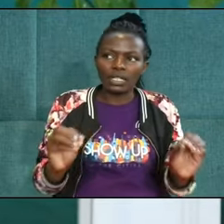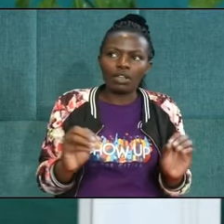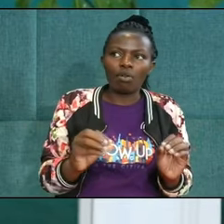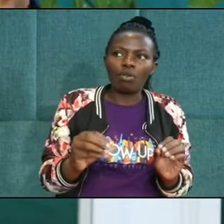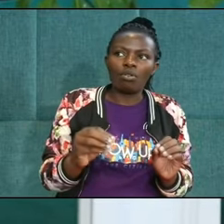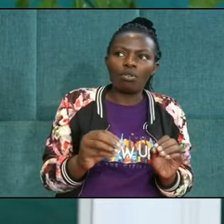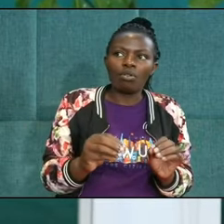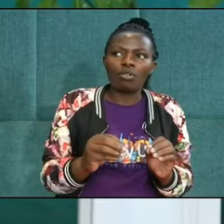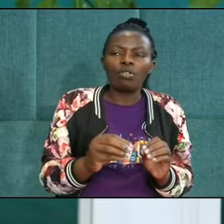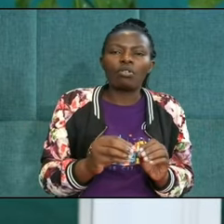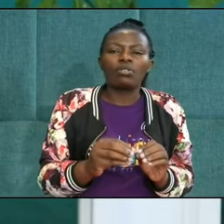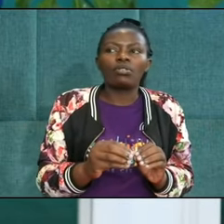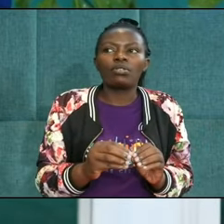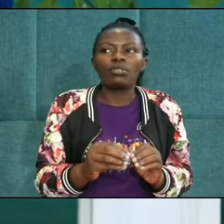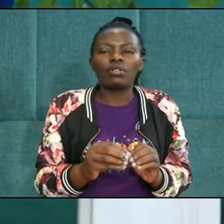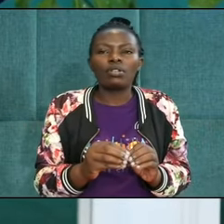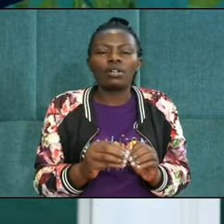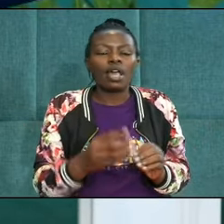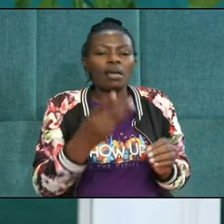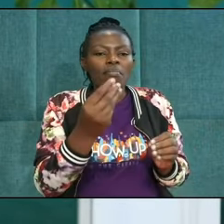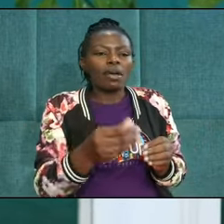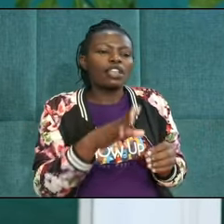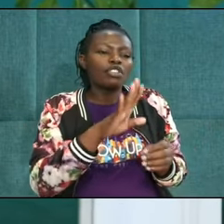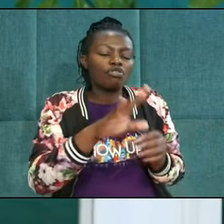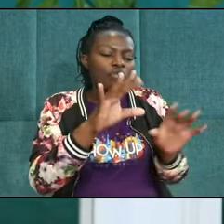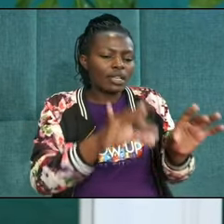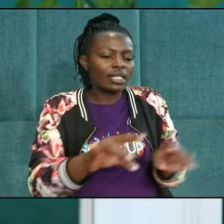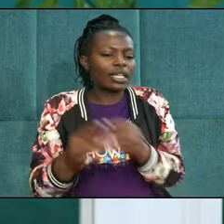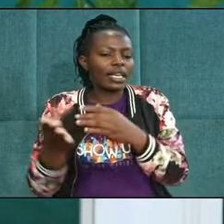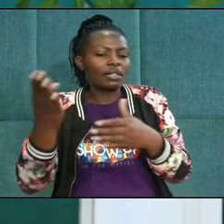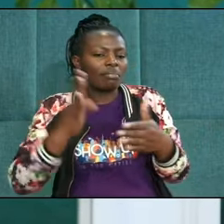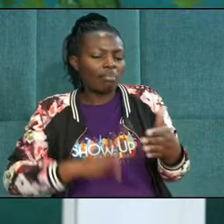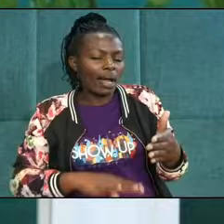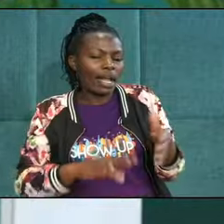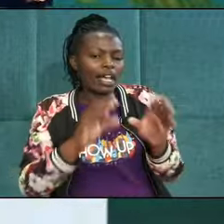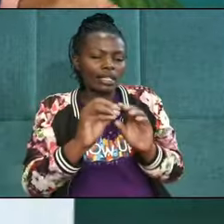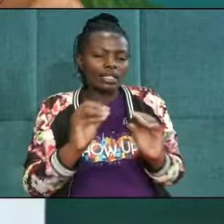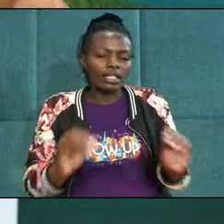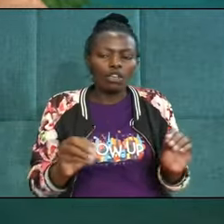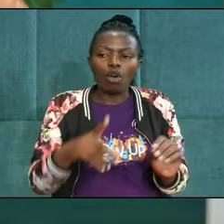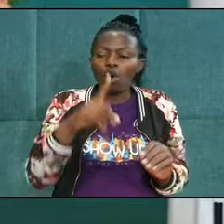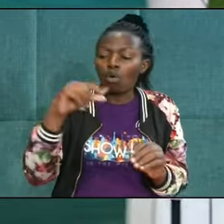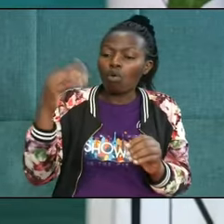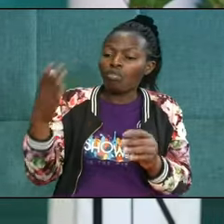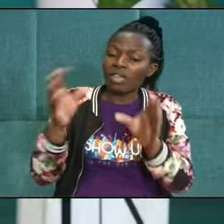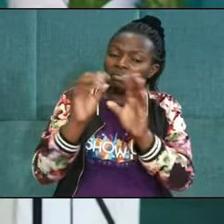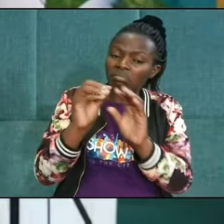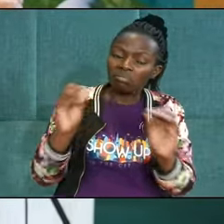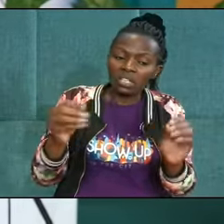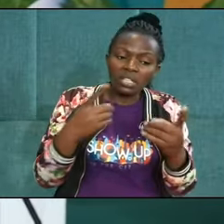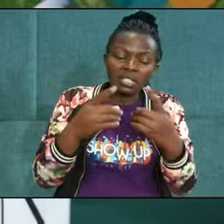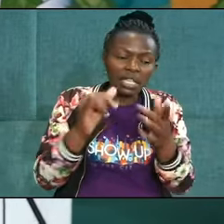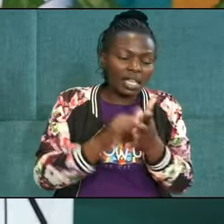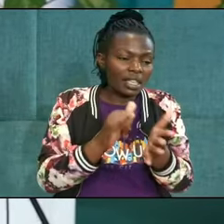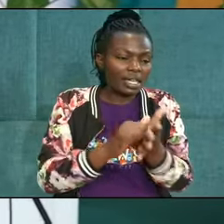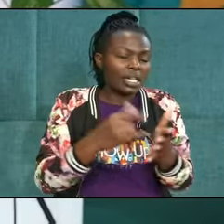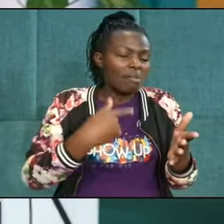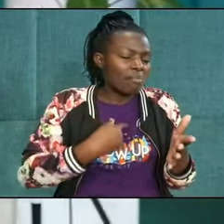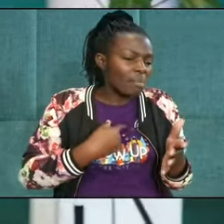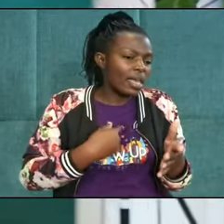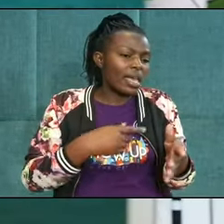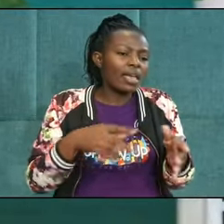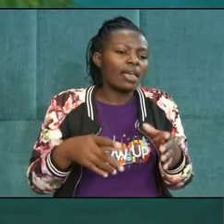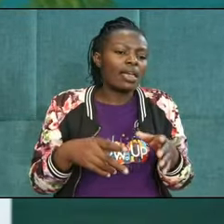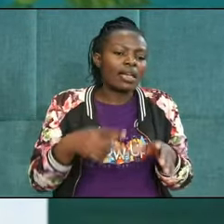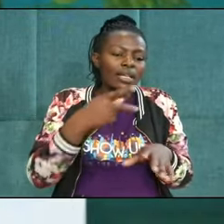gave, or you do not get your money back. So you don't go back to the insurance company and say, well, I deposited my money and throughout this year,